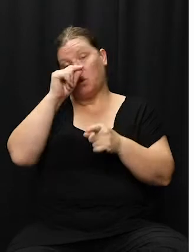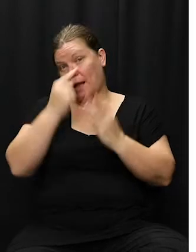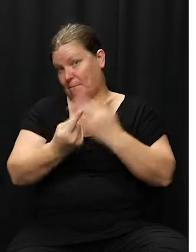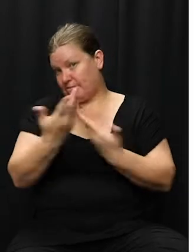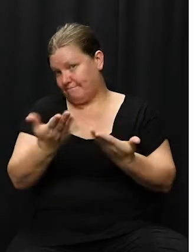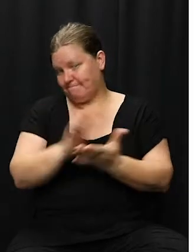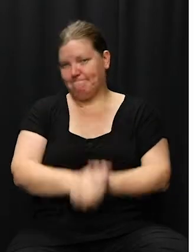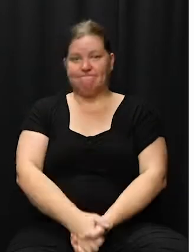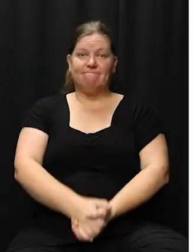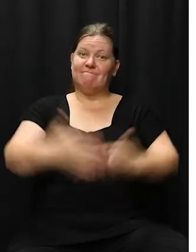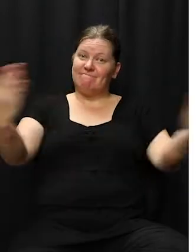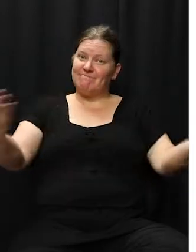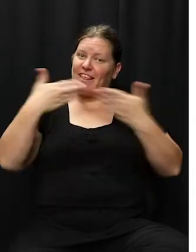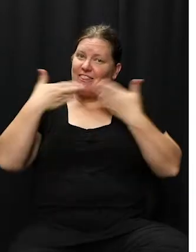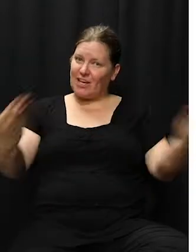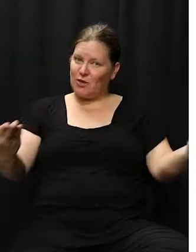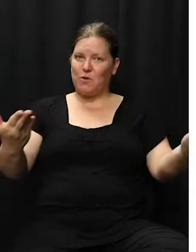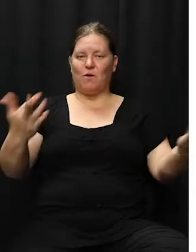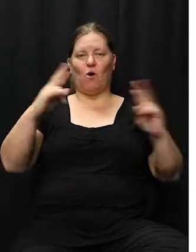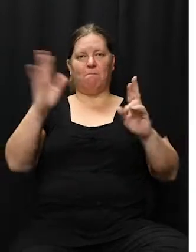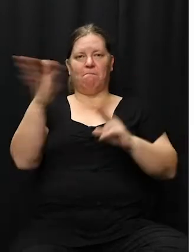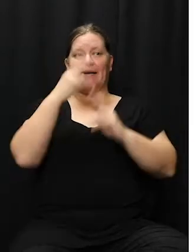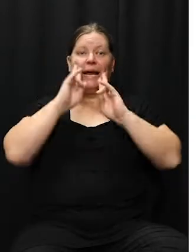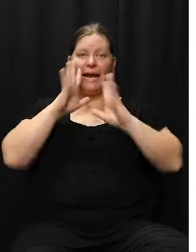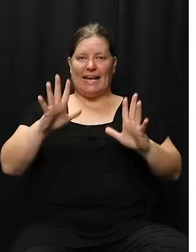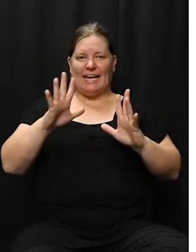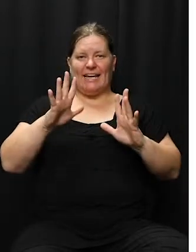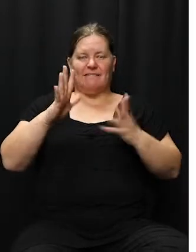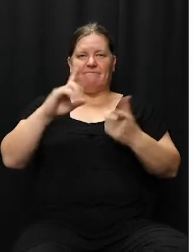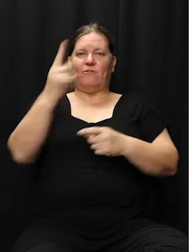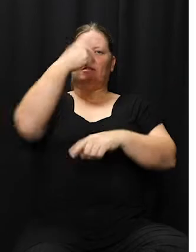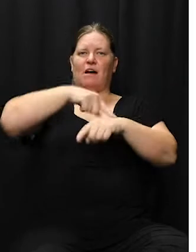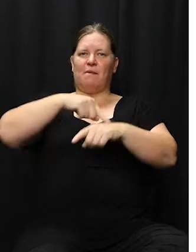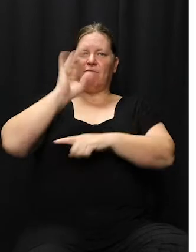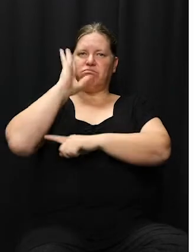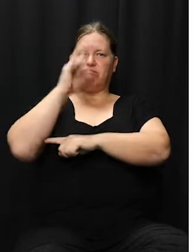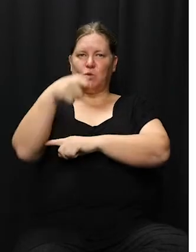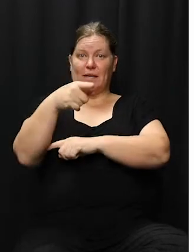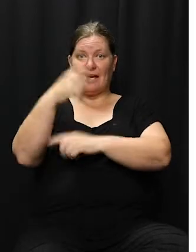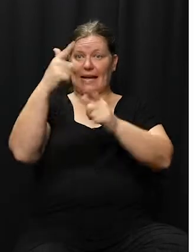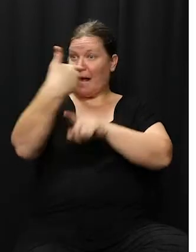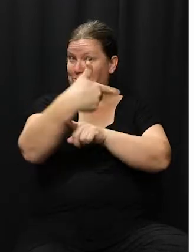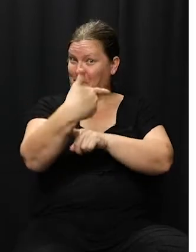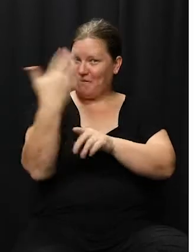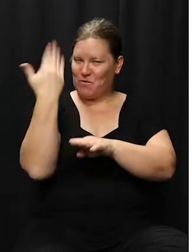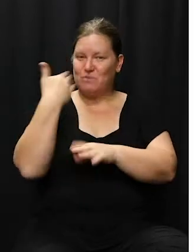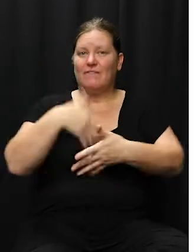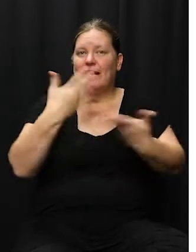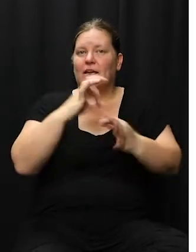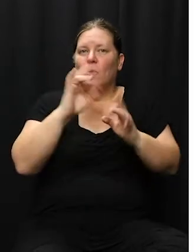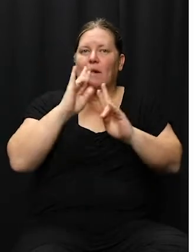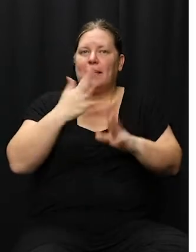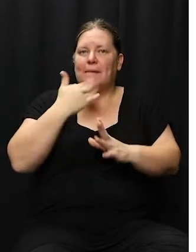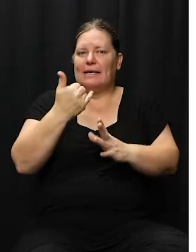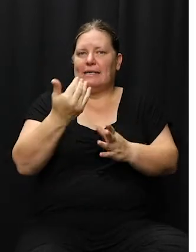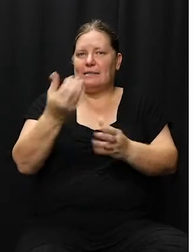those questions. So thank you very much, and I hope it's all been clear. It's the first time I've presented in front of a camera, so if it's not